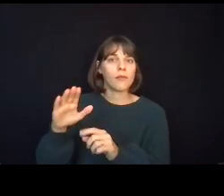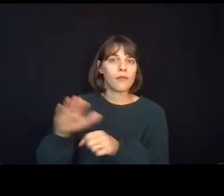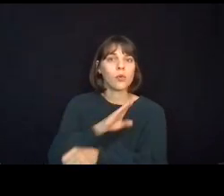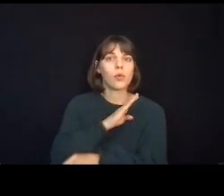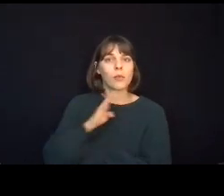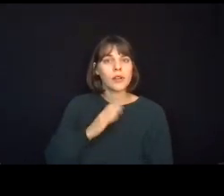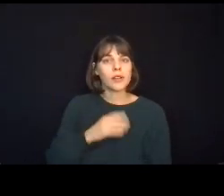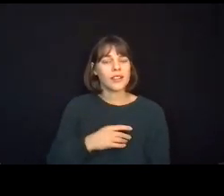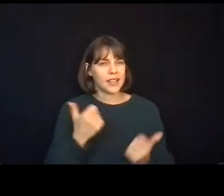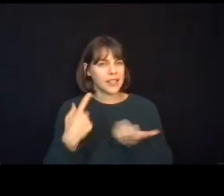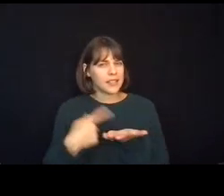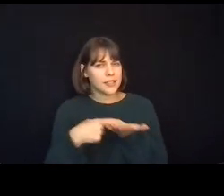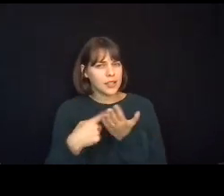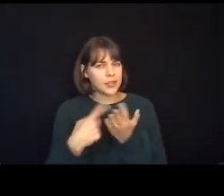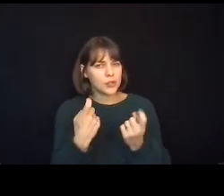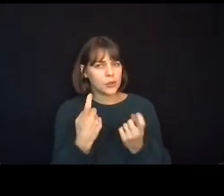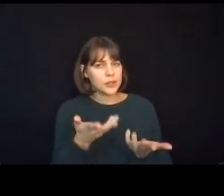discussion? Any questions?